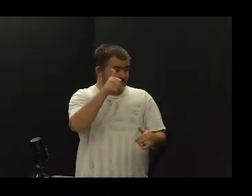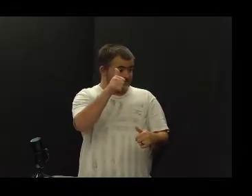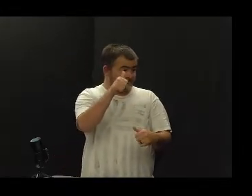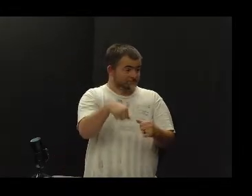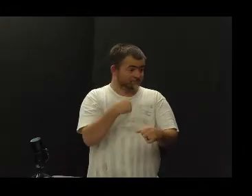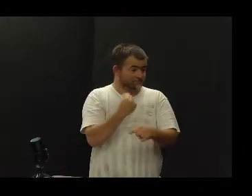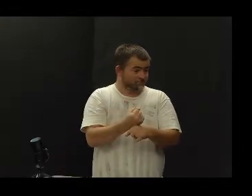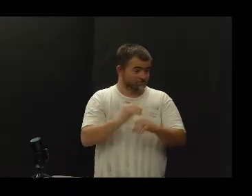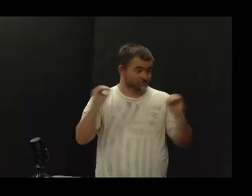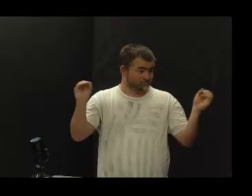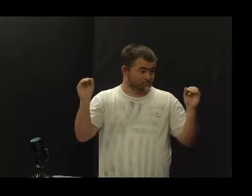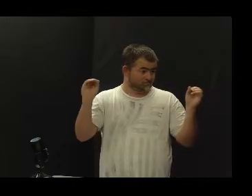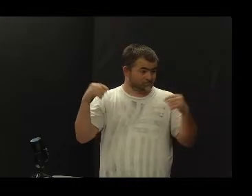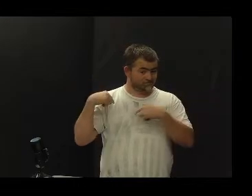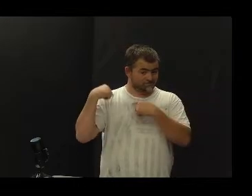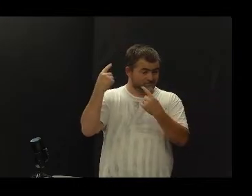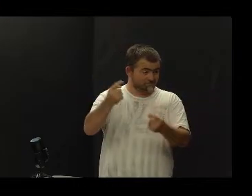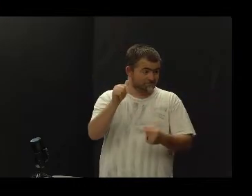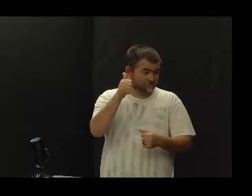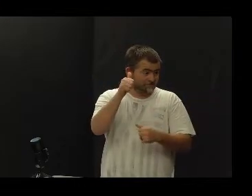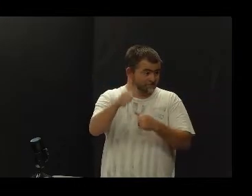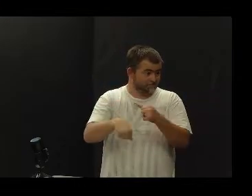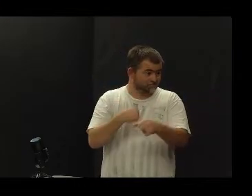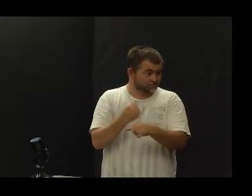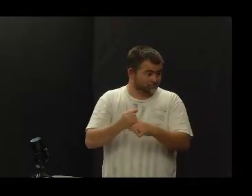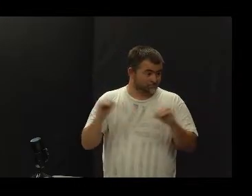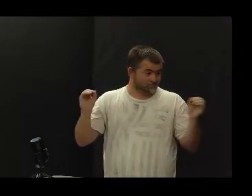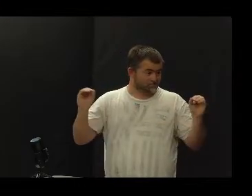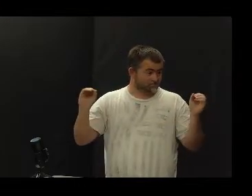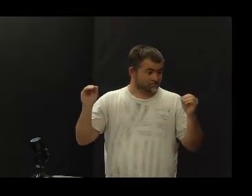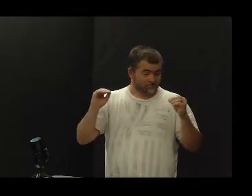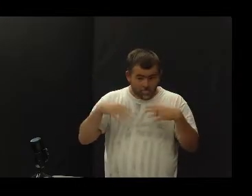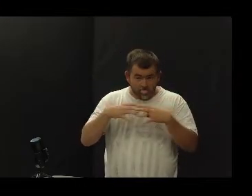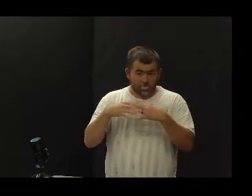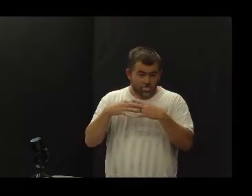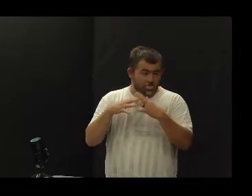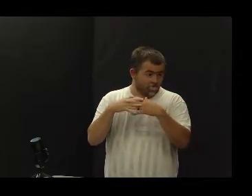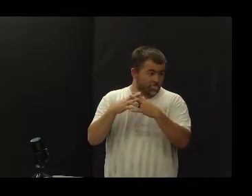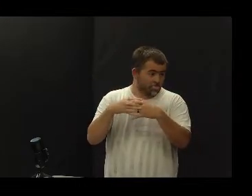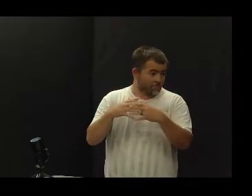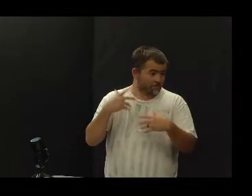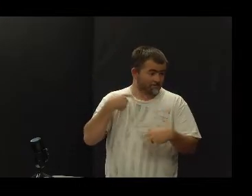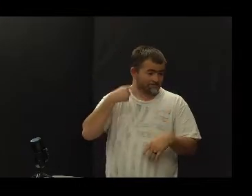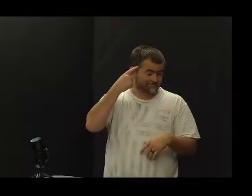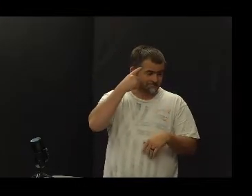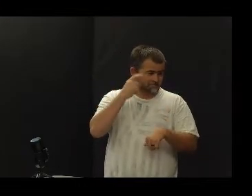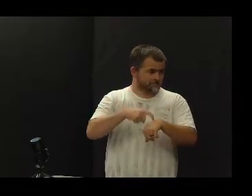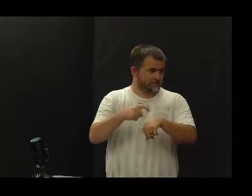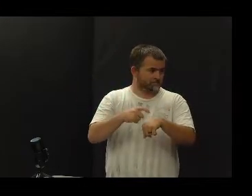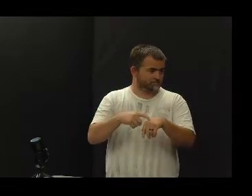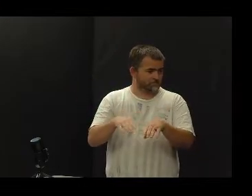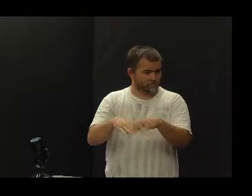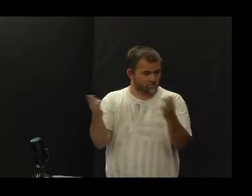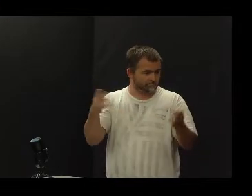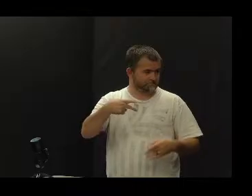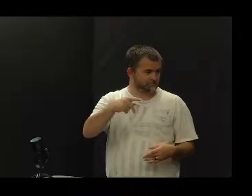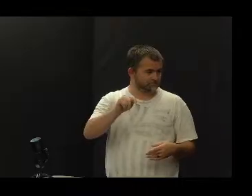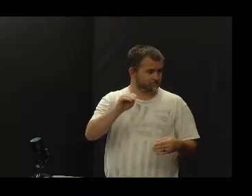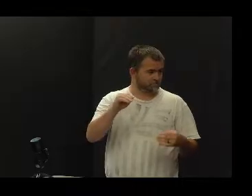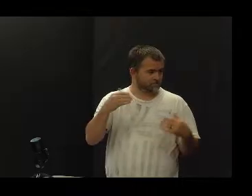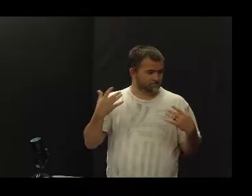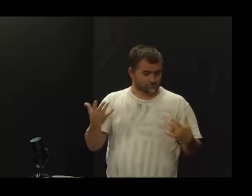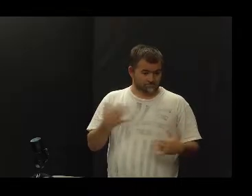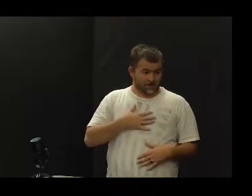around 2015, Scott said. Okay, so that means for about 10 years now, we've been without that organization. I think